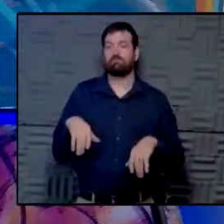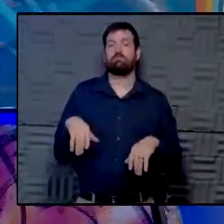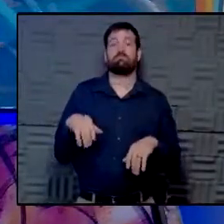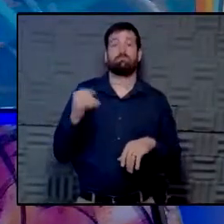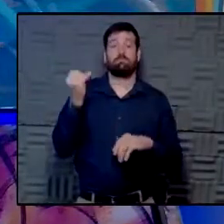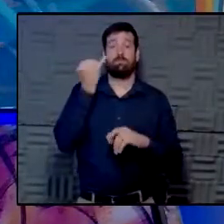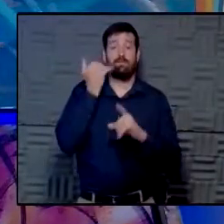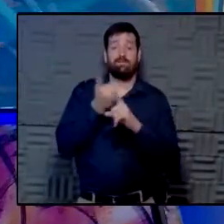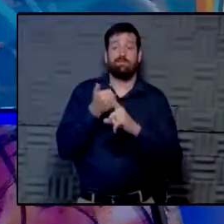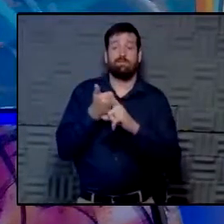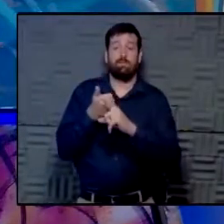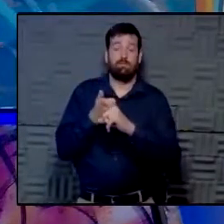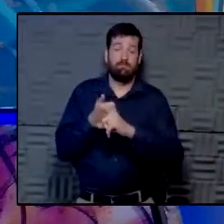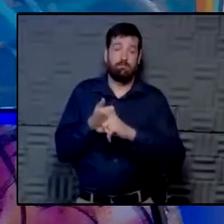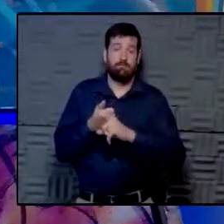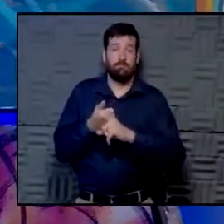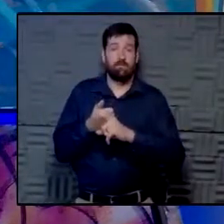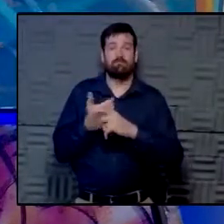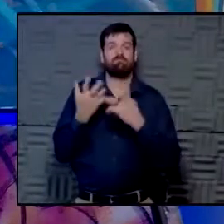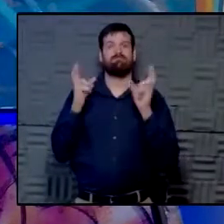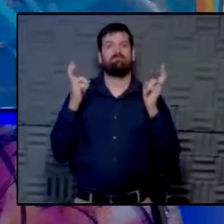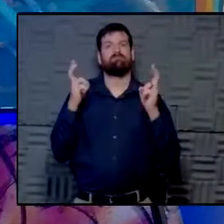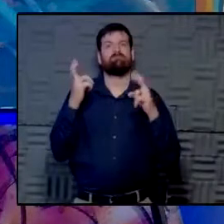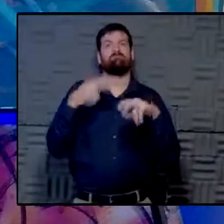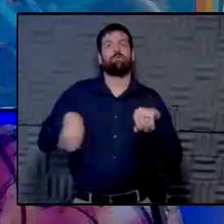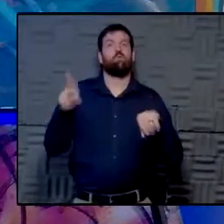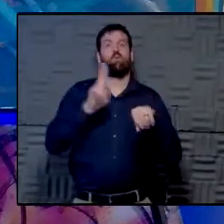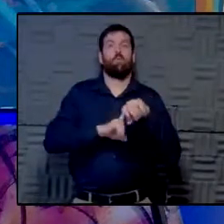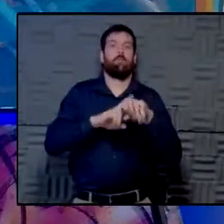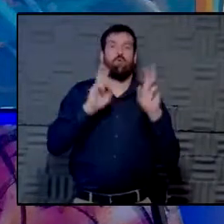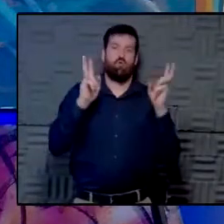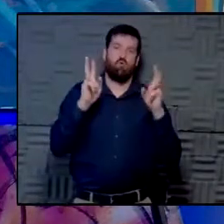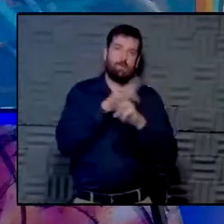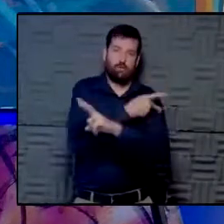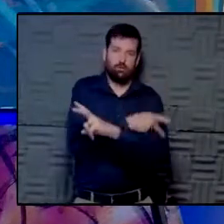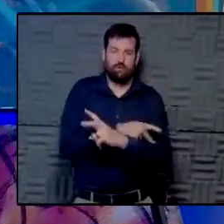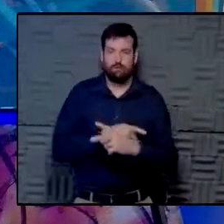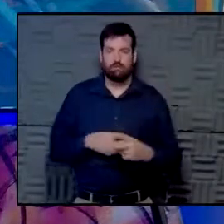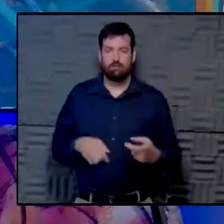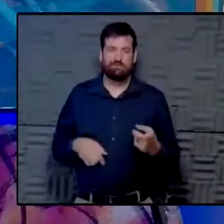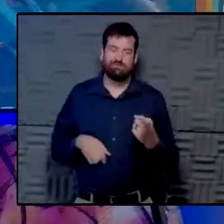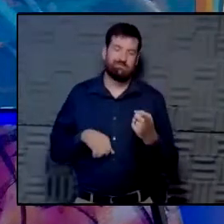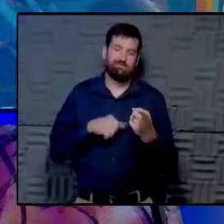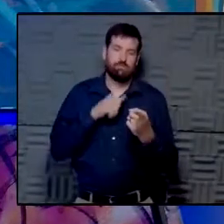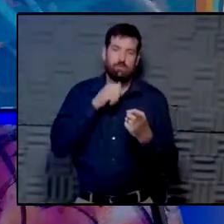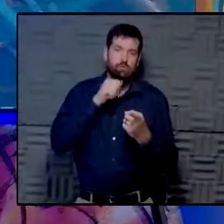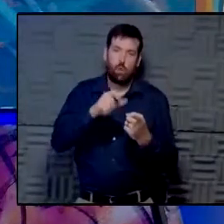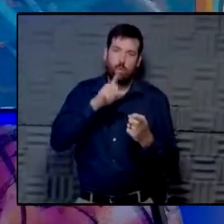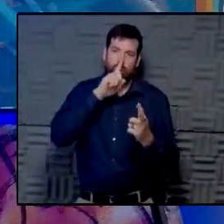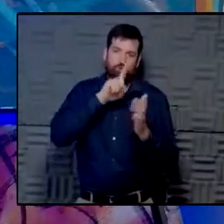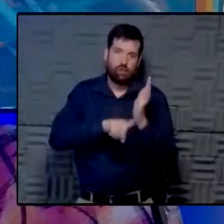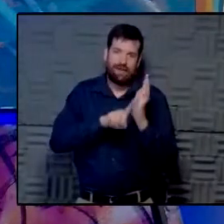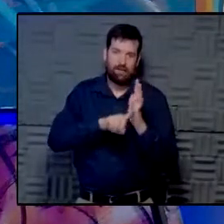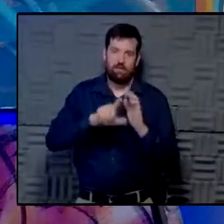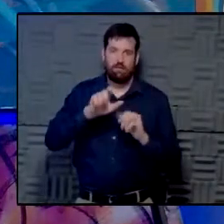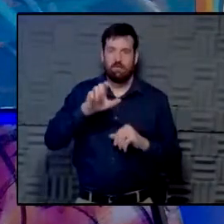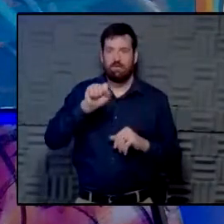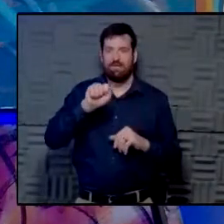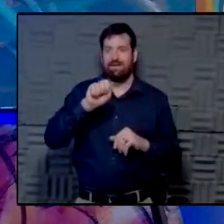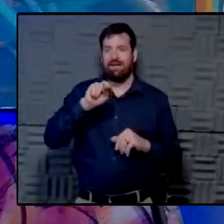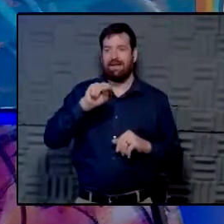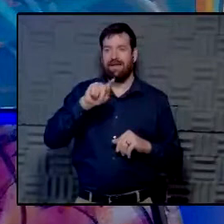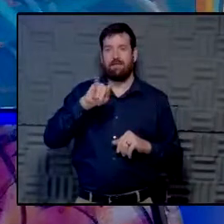if you are non-immunocompromised and, say, quote-unquote, a normal patient getting a vaccine, you do not check antibodies or serology